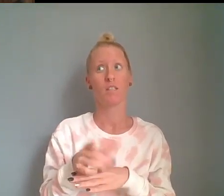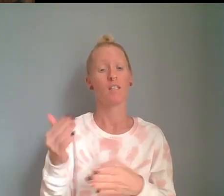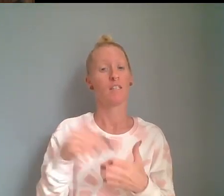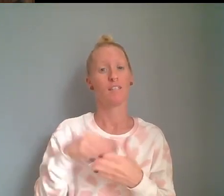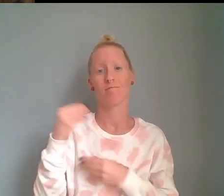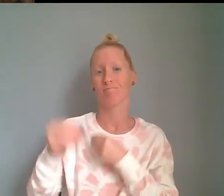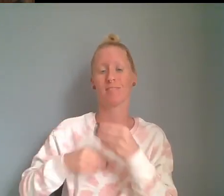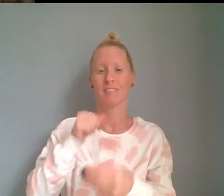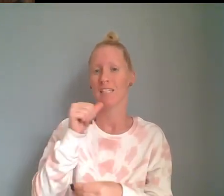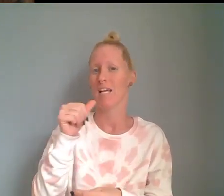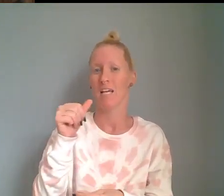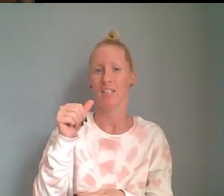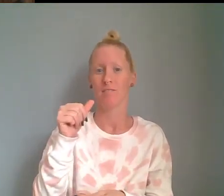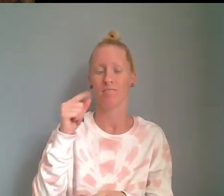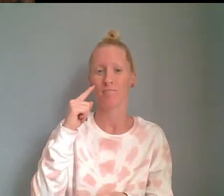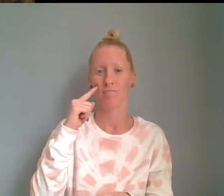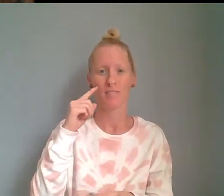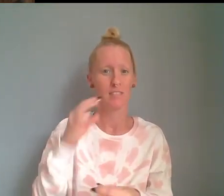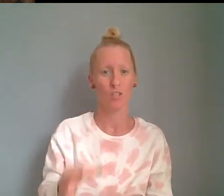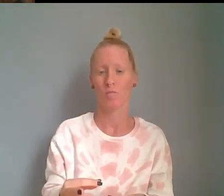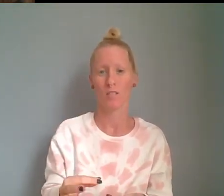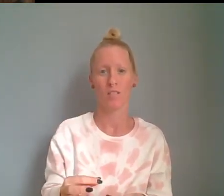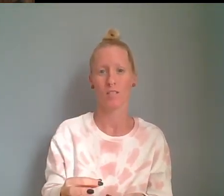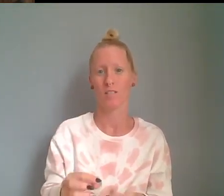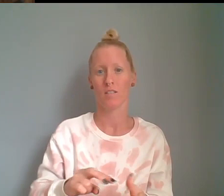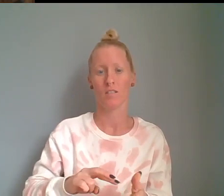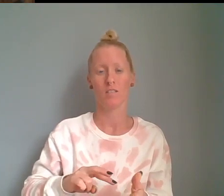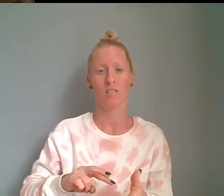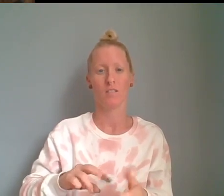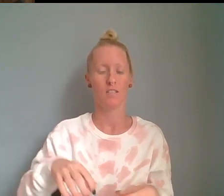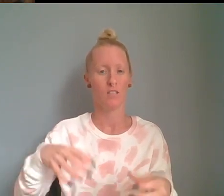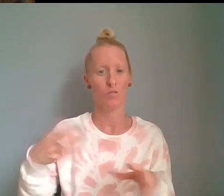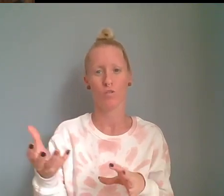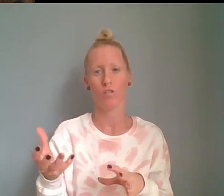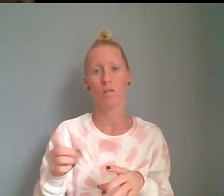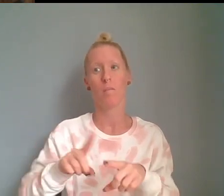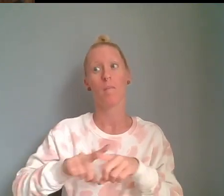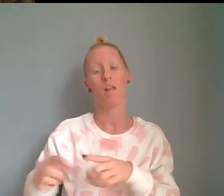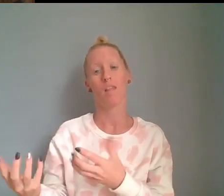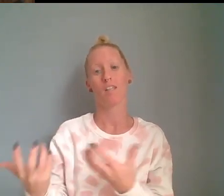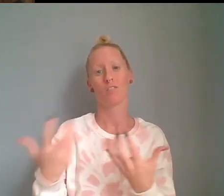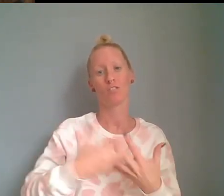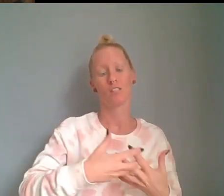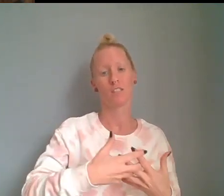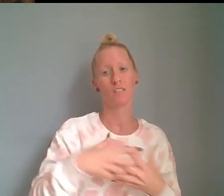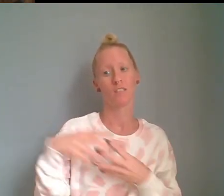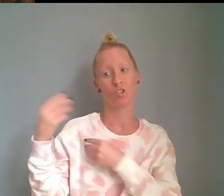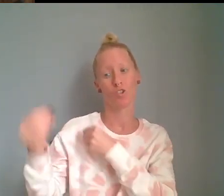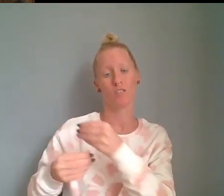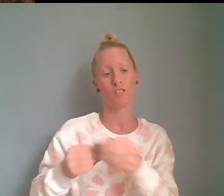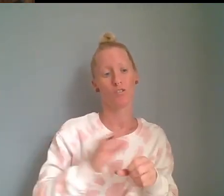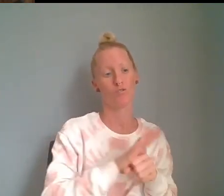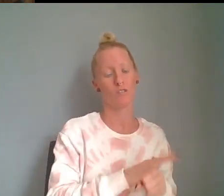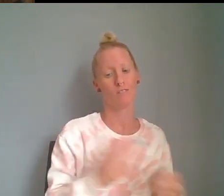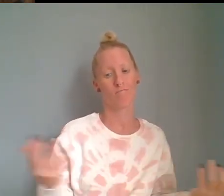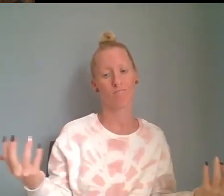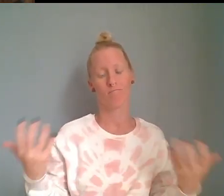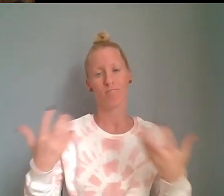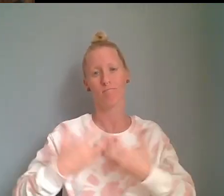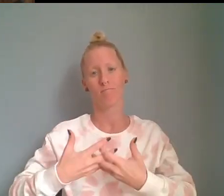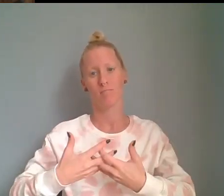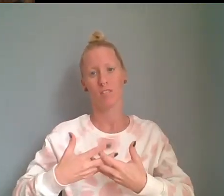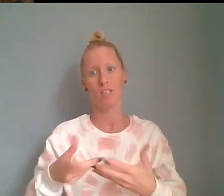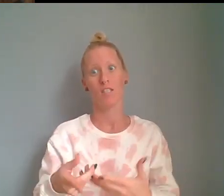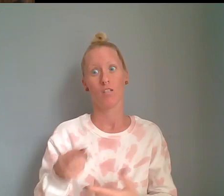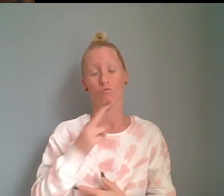not determine the disorder, but the intersection of genes and stress seem to be a major